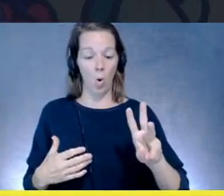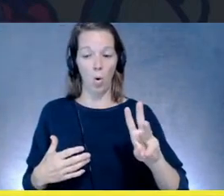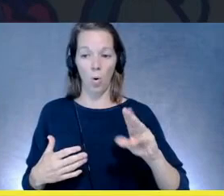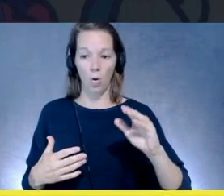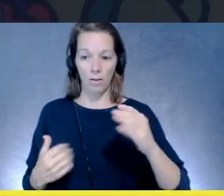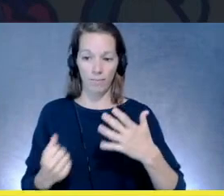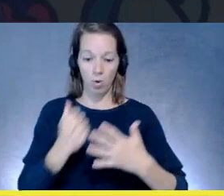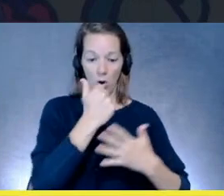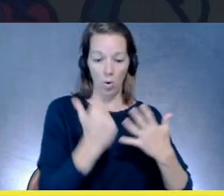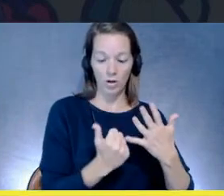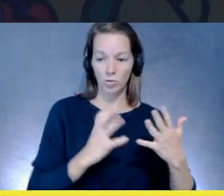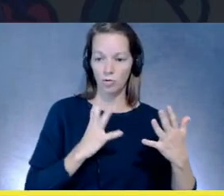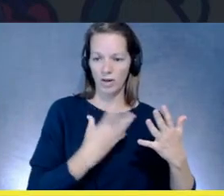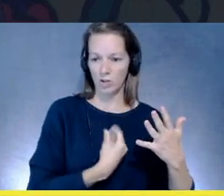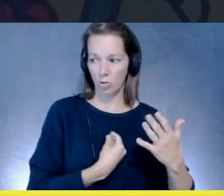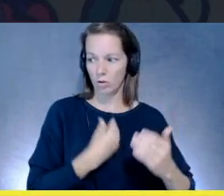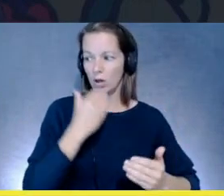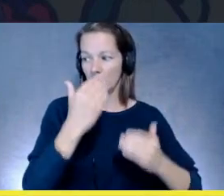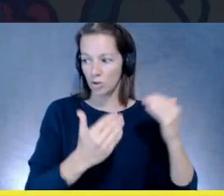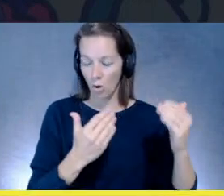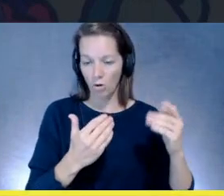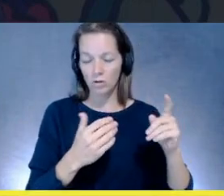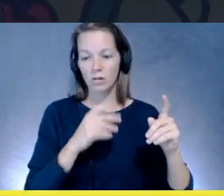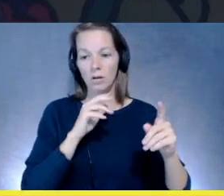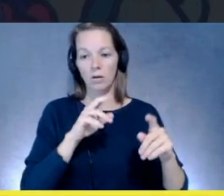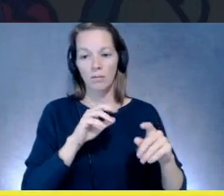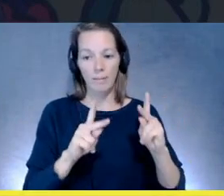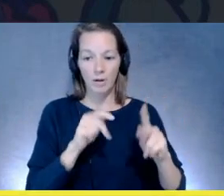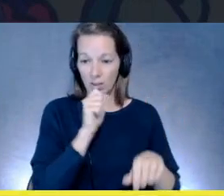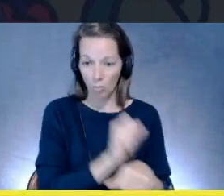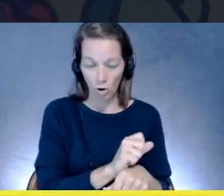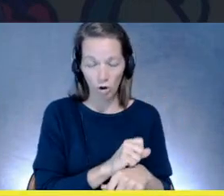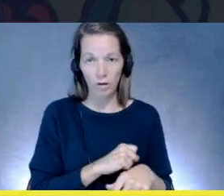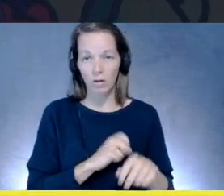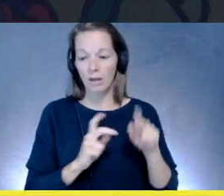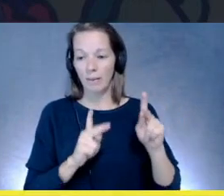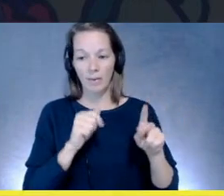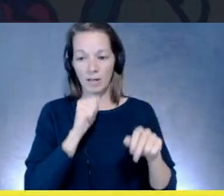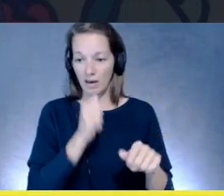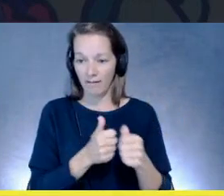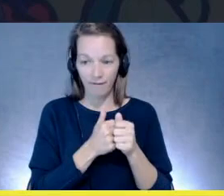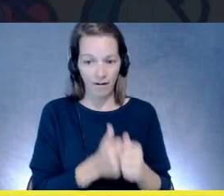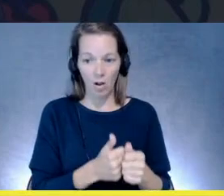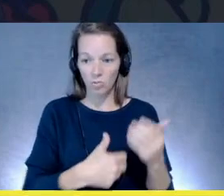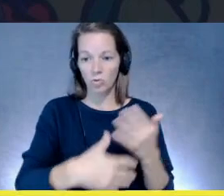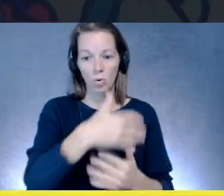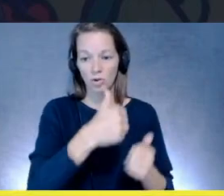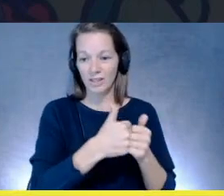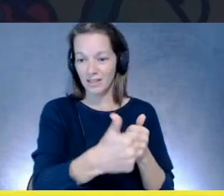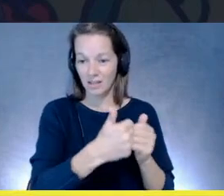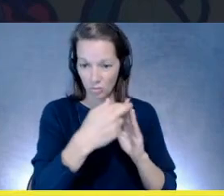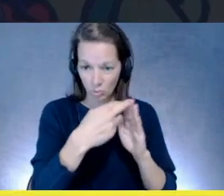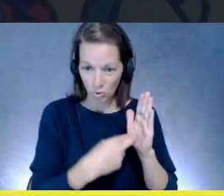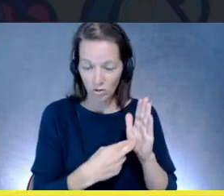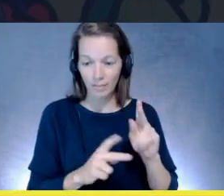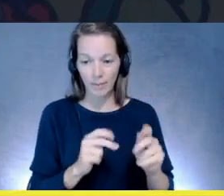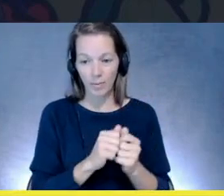older adults, unemployed persons, people who didn't follow social distancing guidelines, and people with